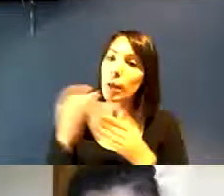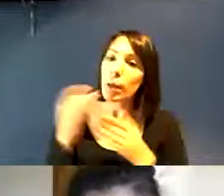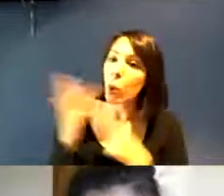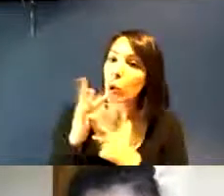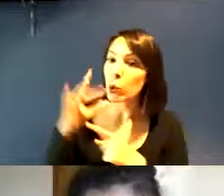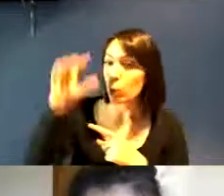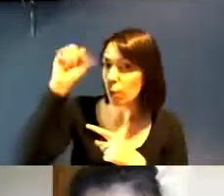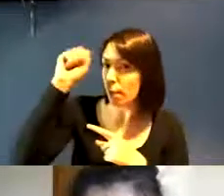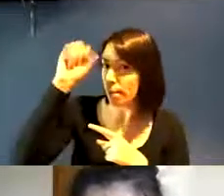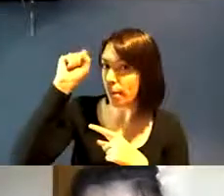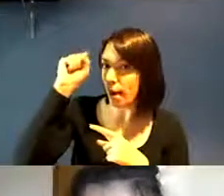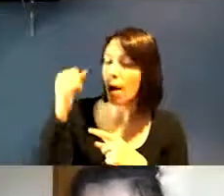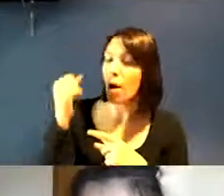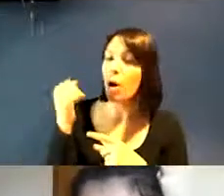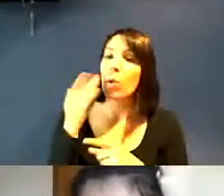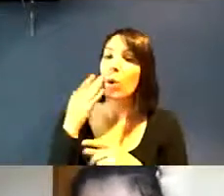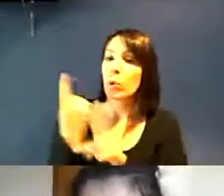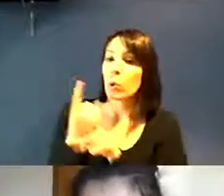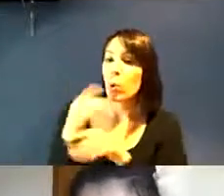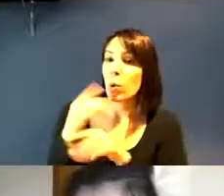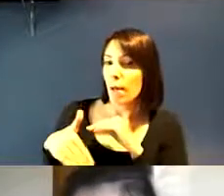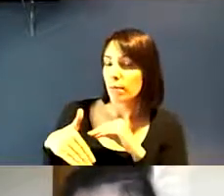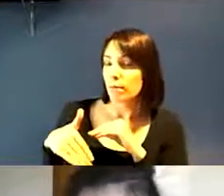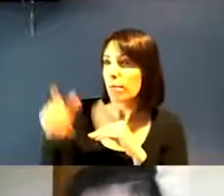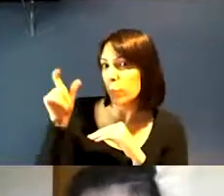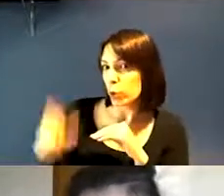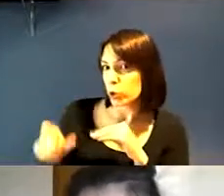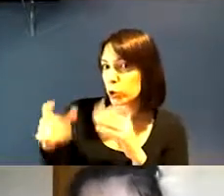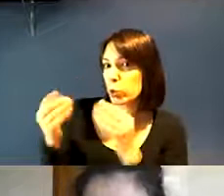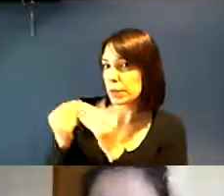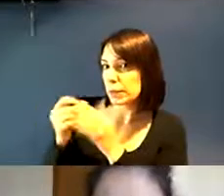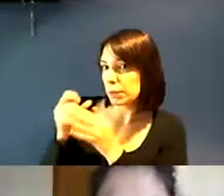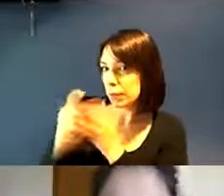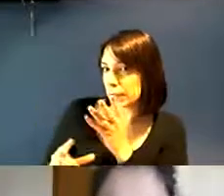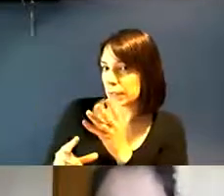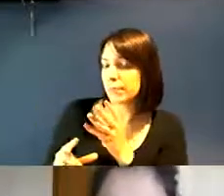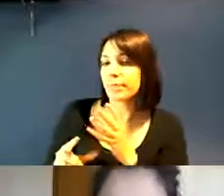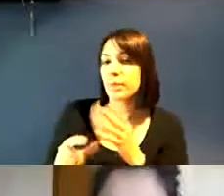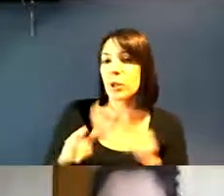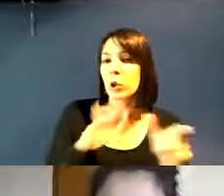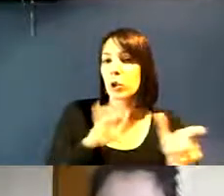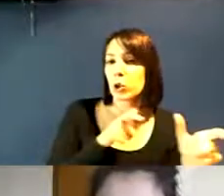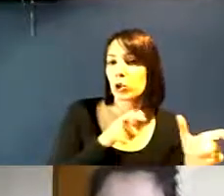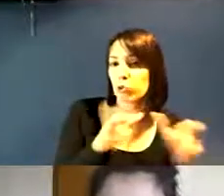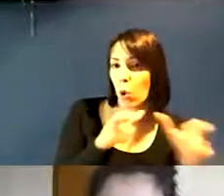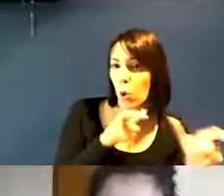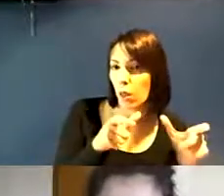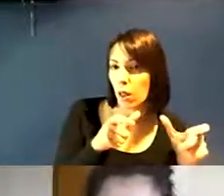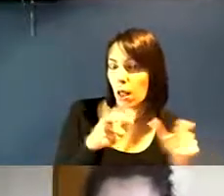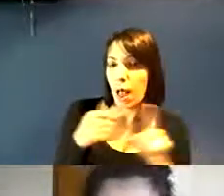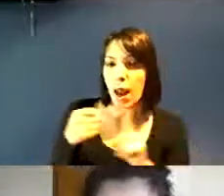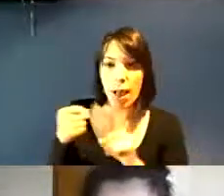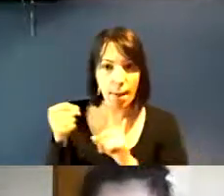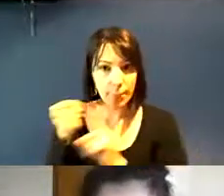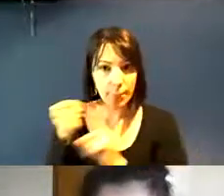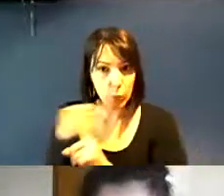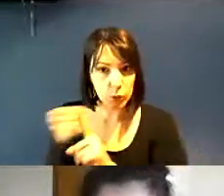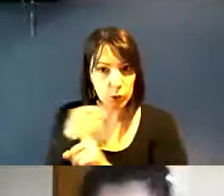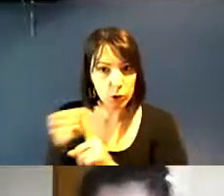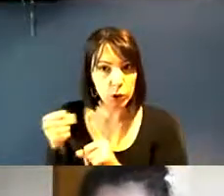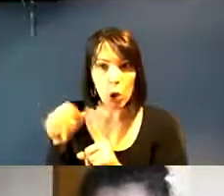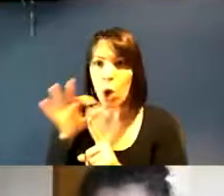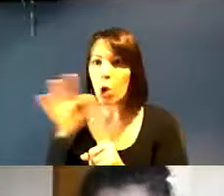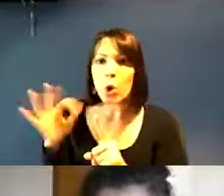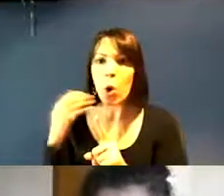disability context is that control and abuse doesn't necessarily come from a bad place or a place